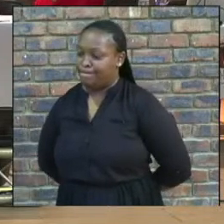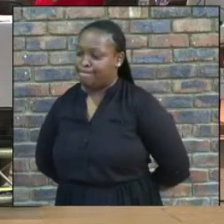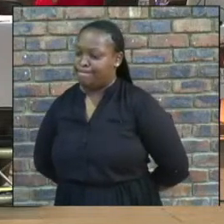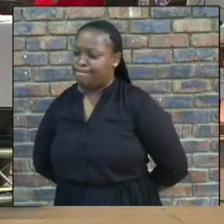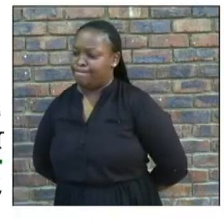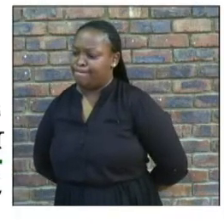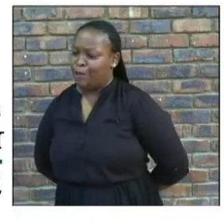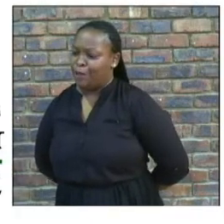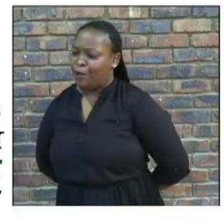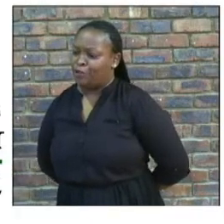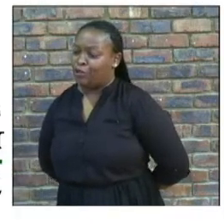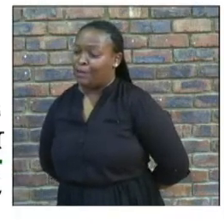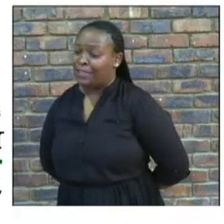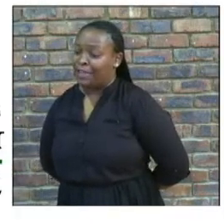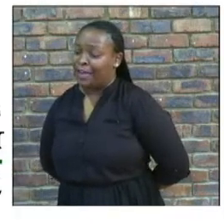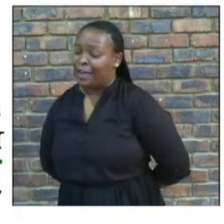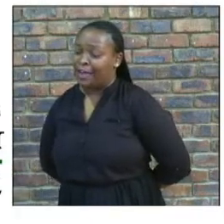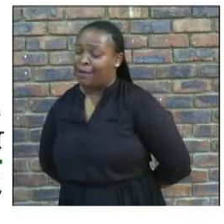Okay.